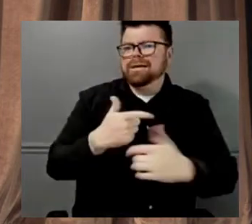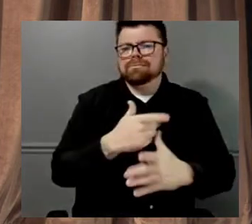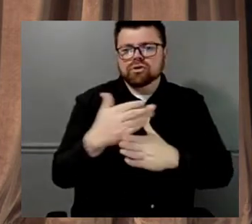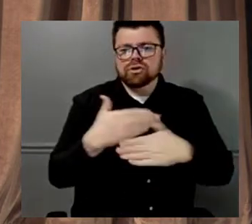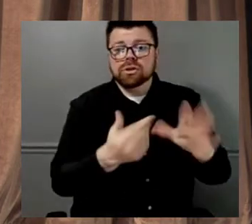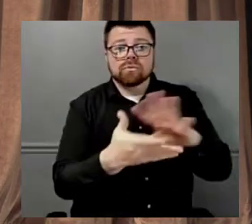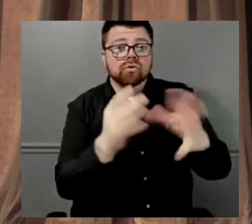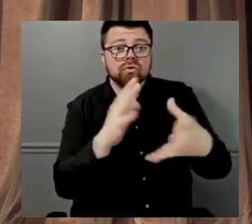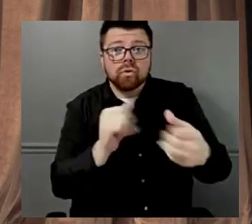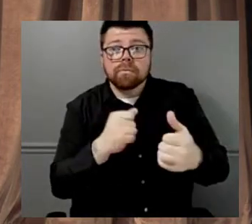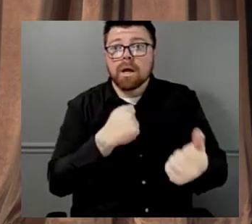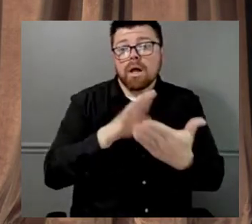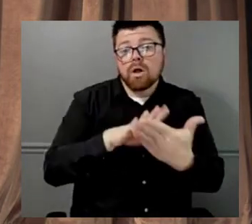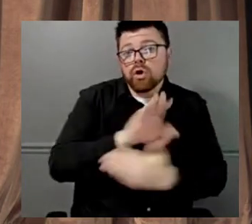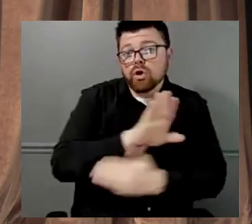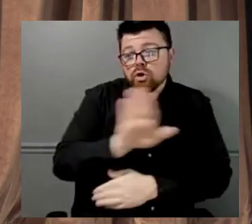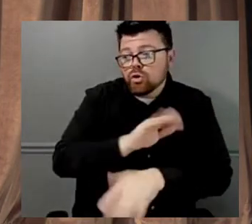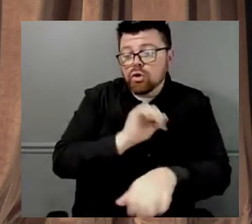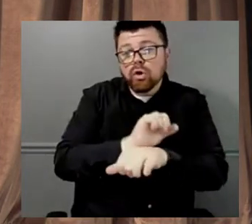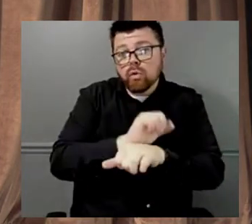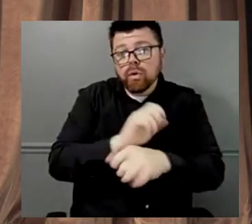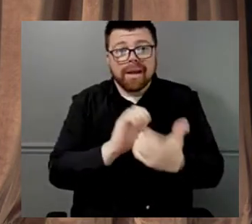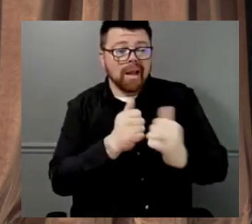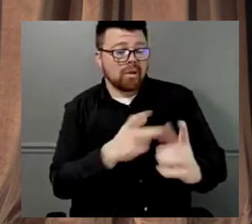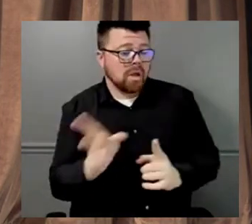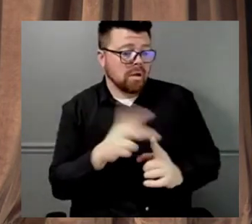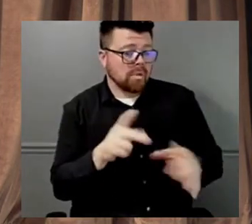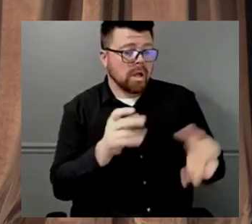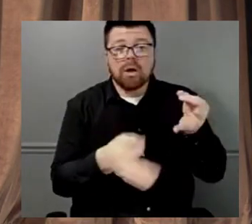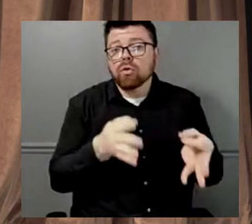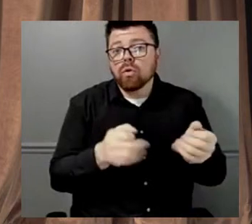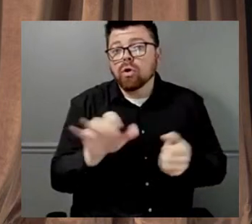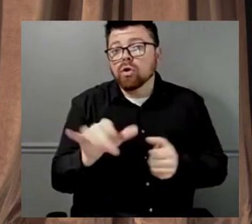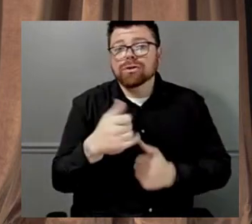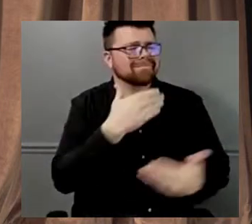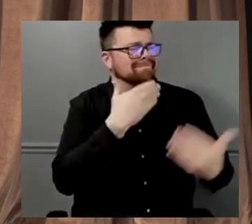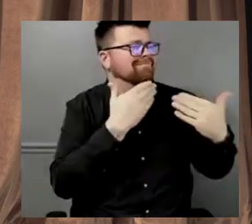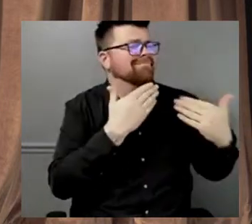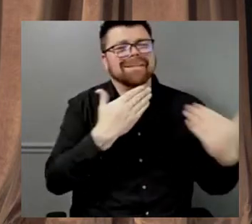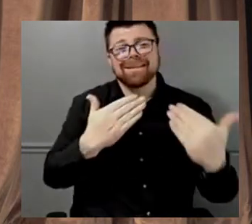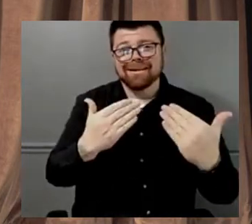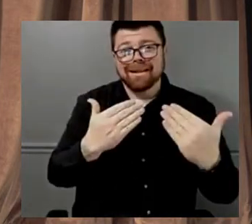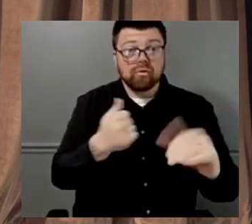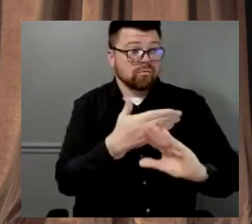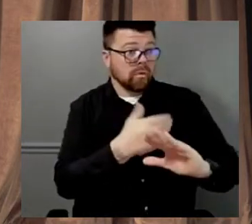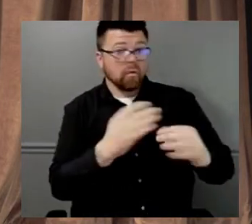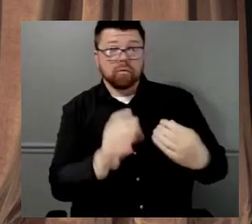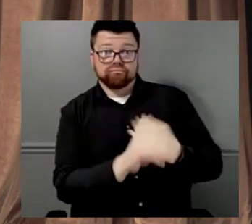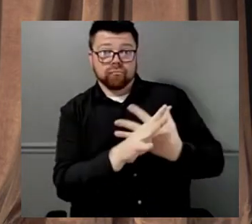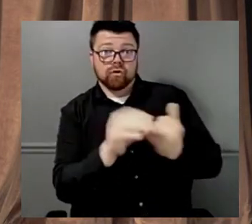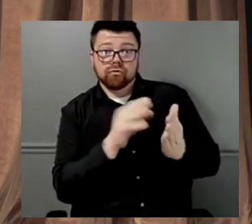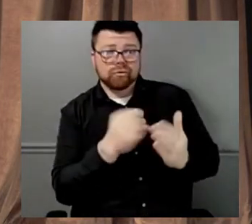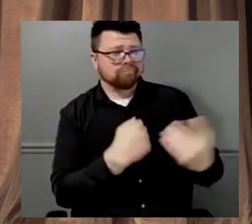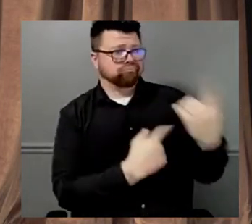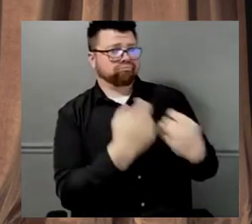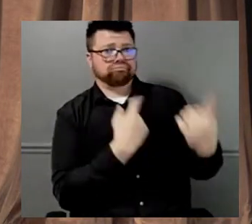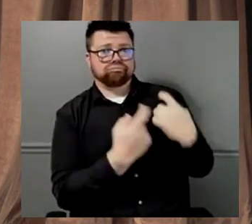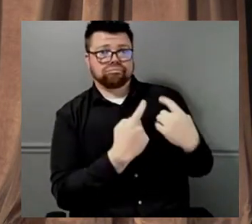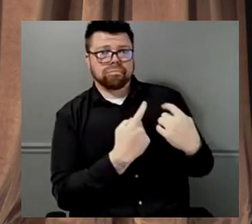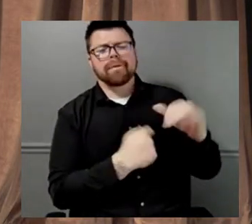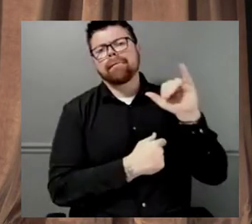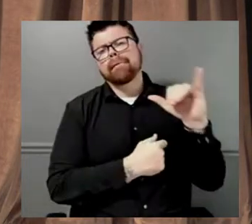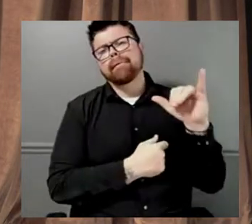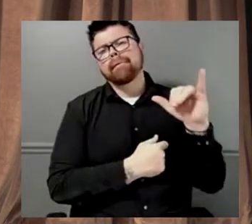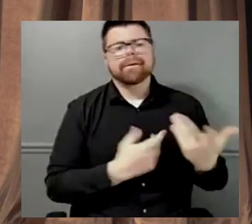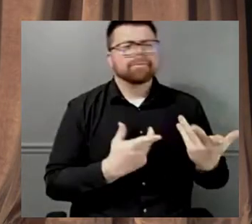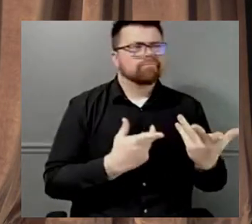and how they do this work within the court. I want to thank the students who asked questions and helped us to really probe what was going on